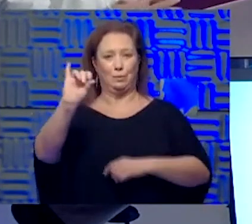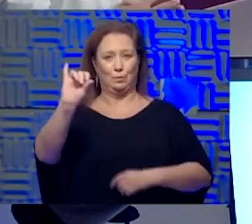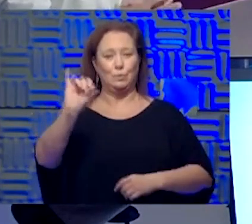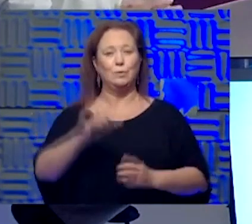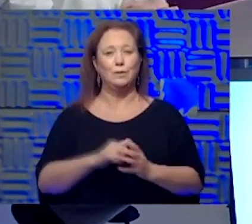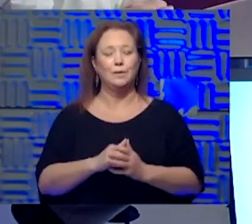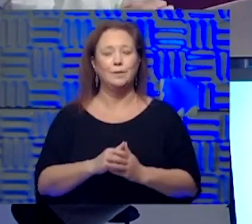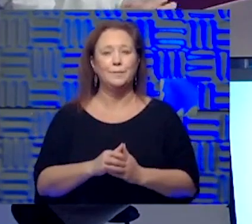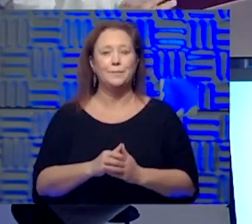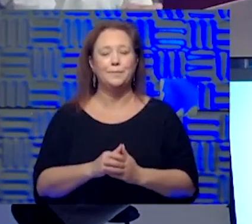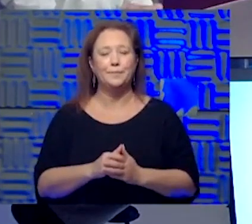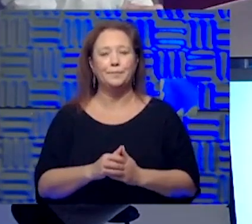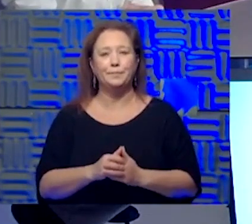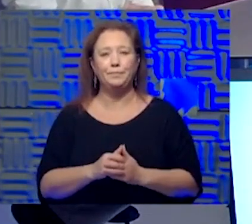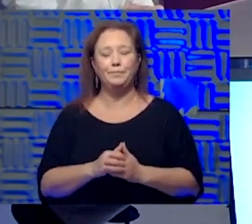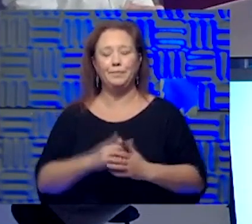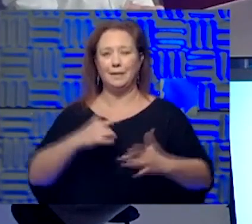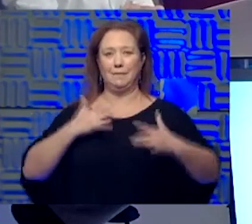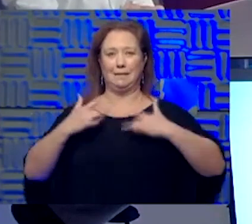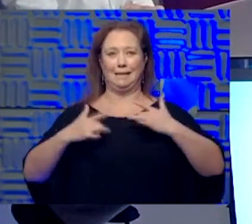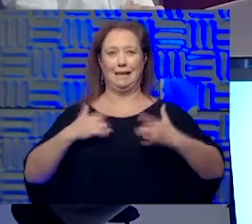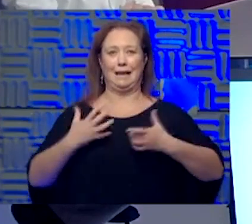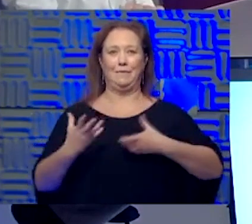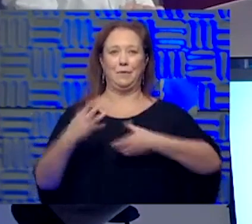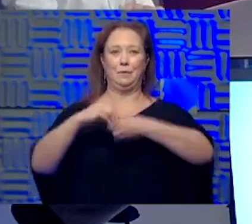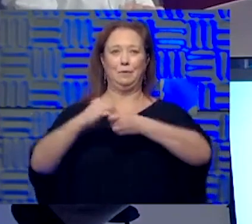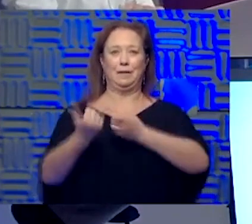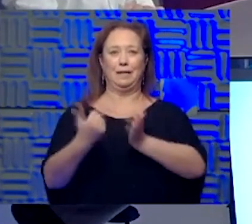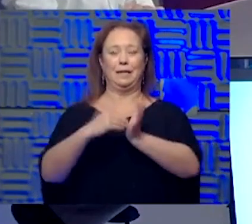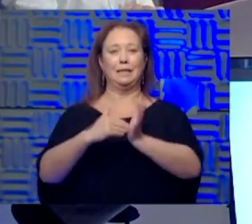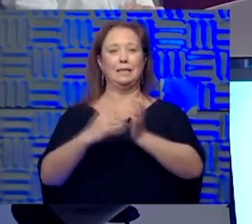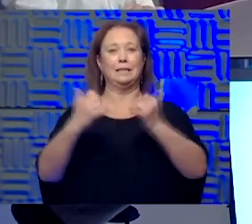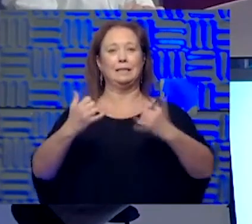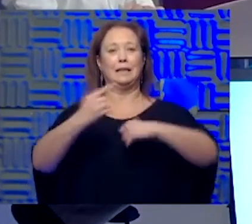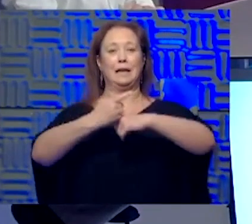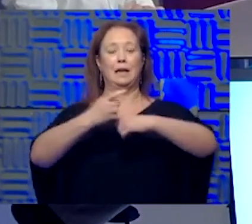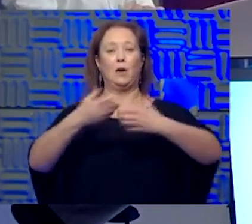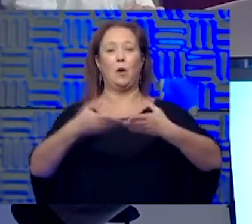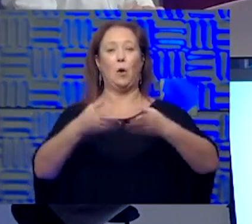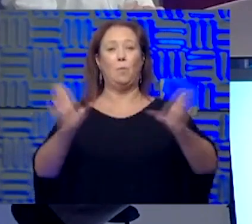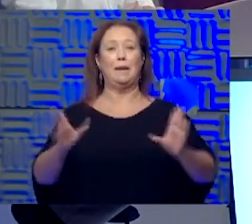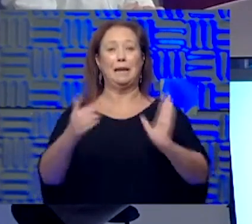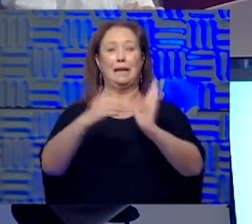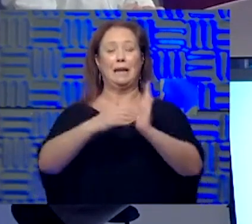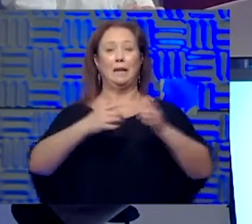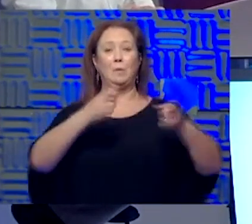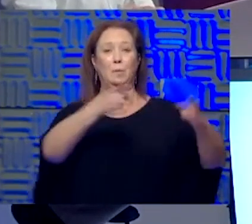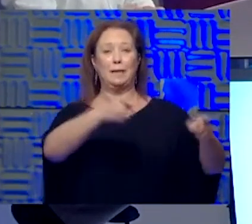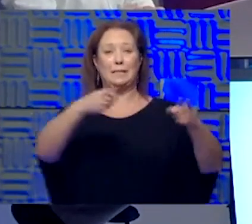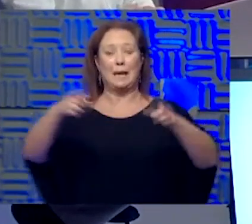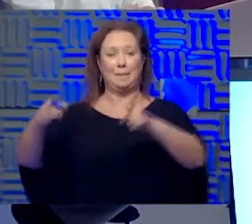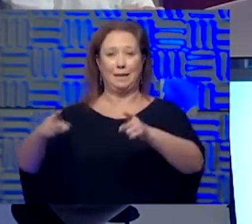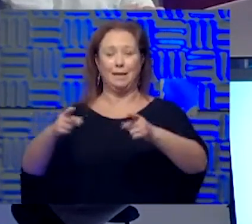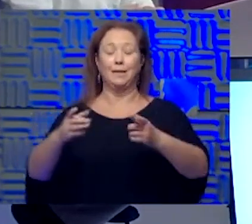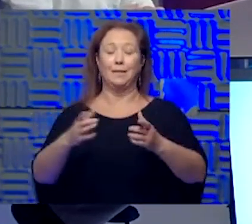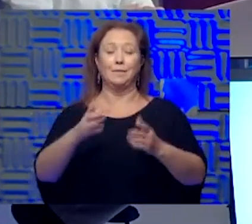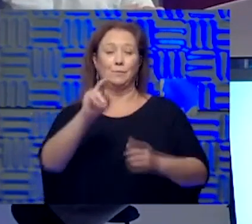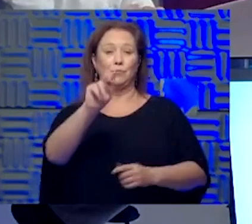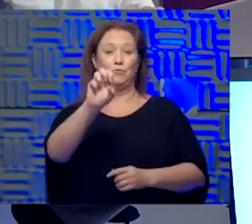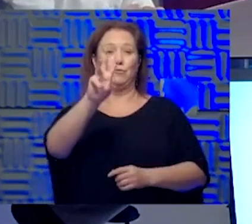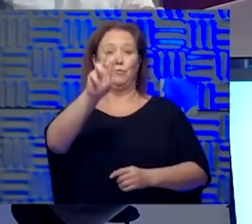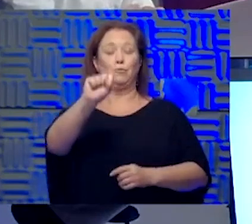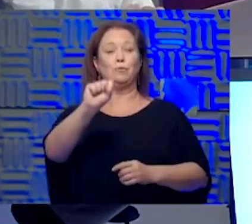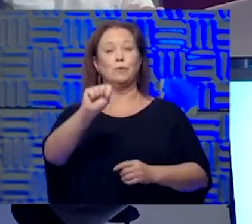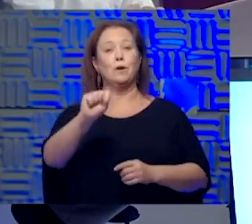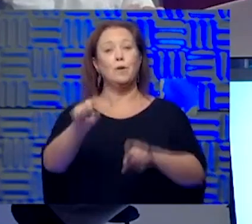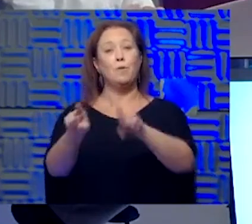And so excited to have Alan back with us today because we talk about reopening and what's going on out there and lots of news.